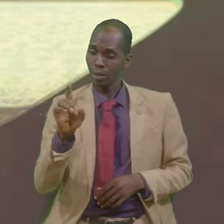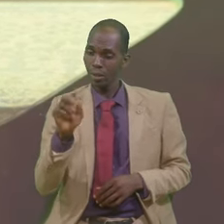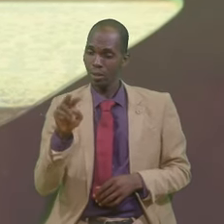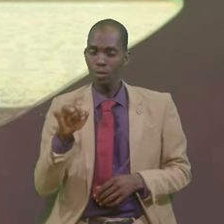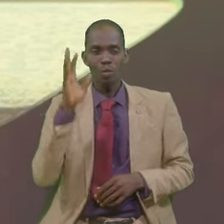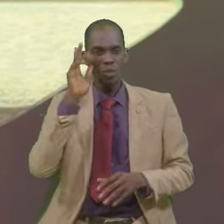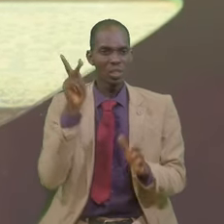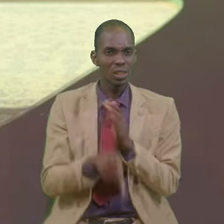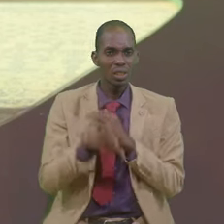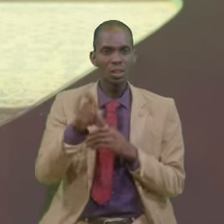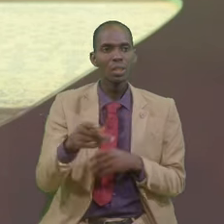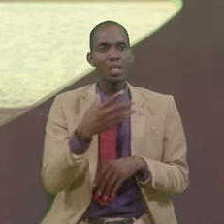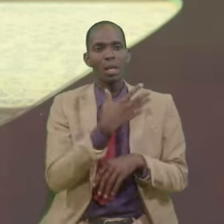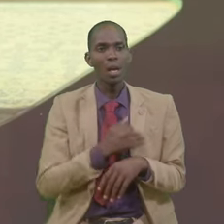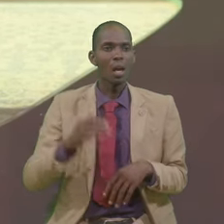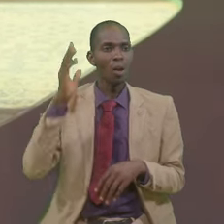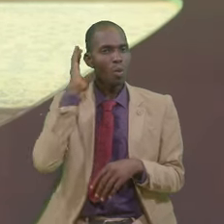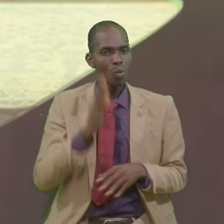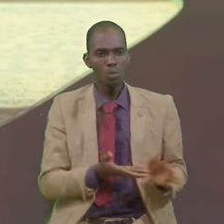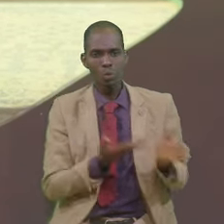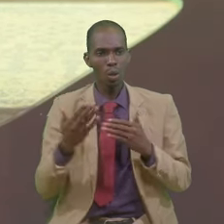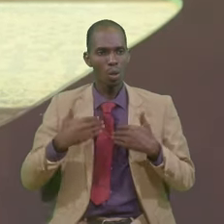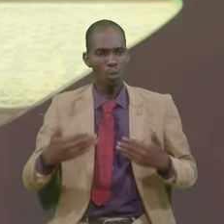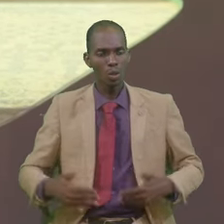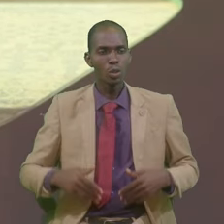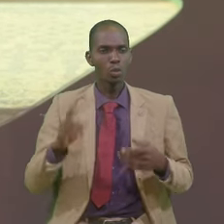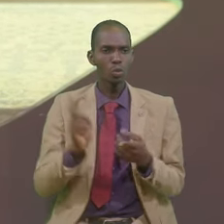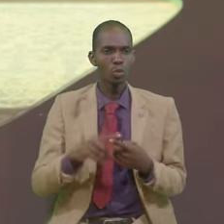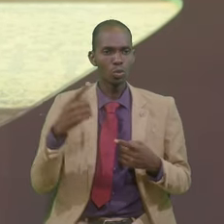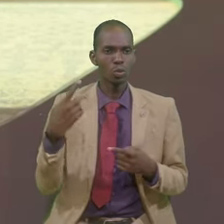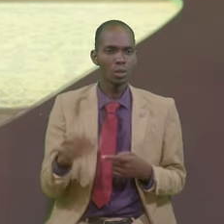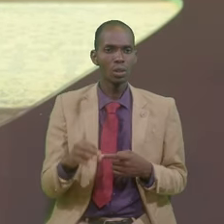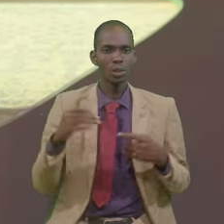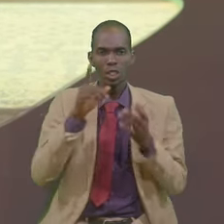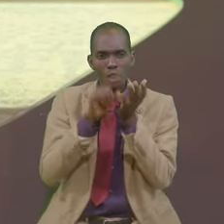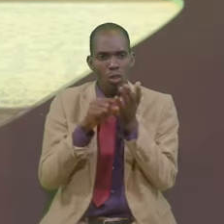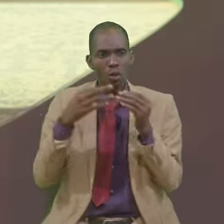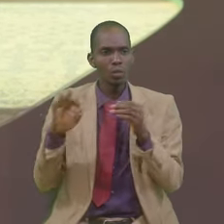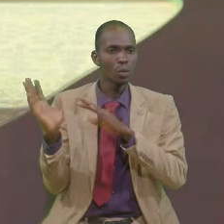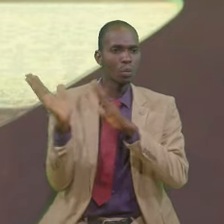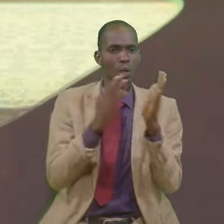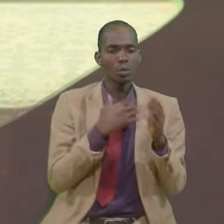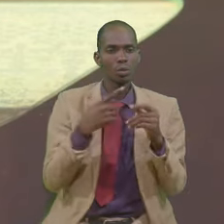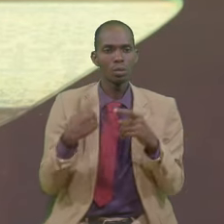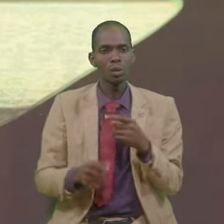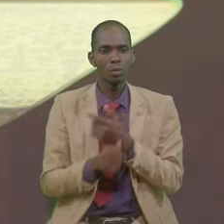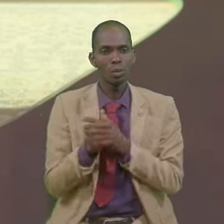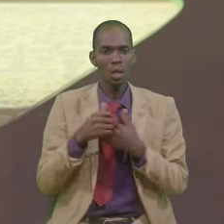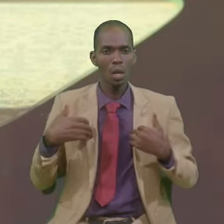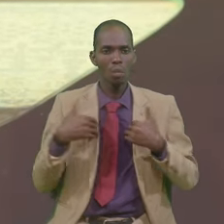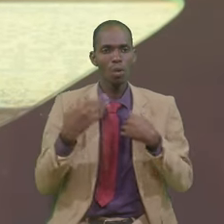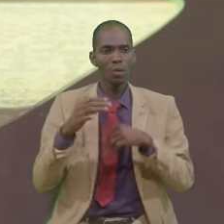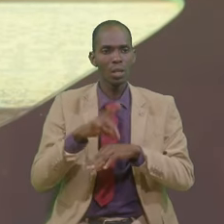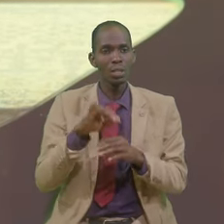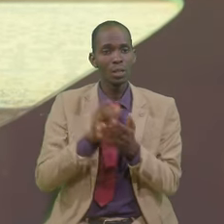of the host of the Philistines this day unto the fowls of the air and to the wild beasts of the earth, that all